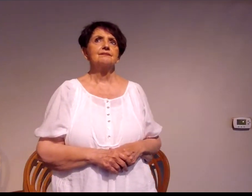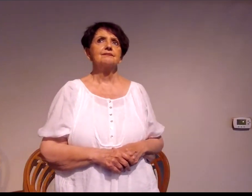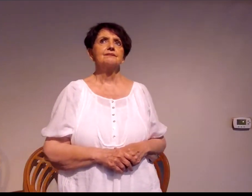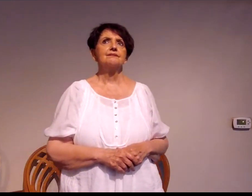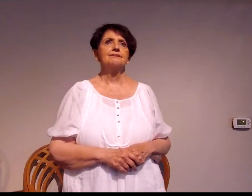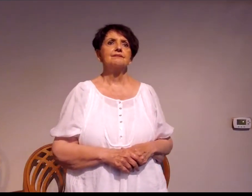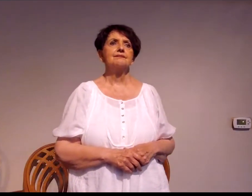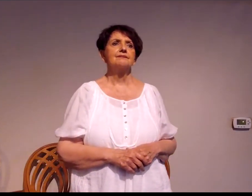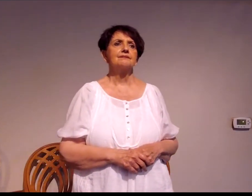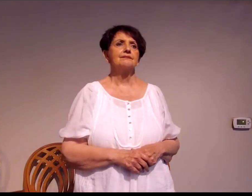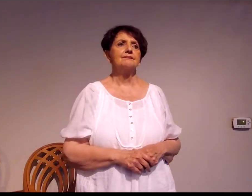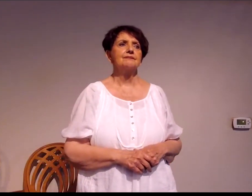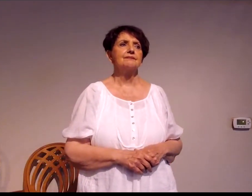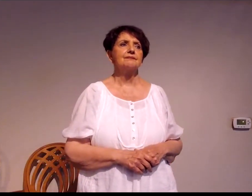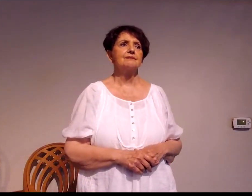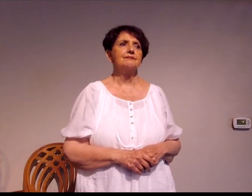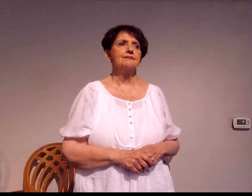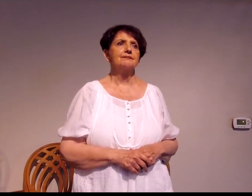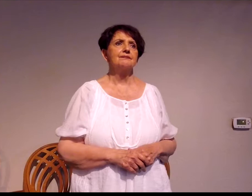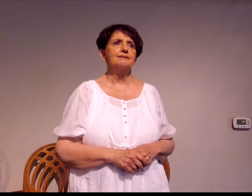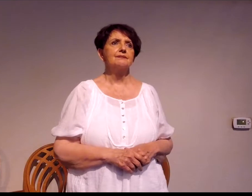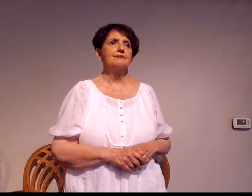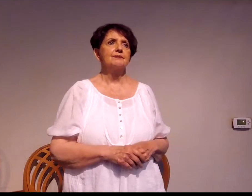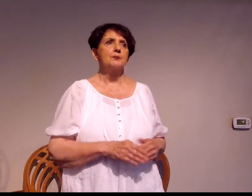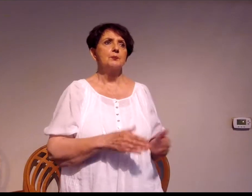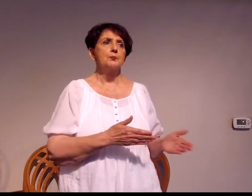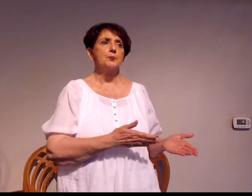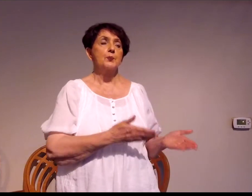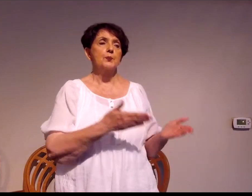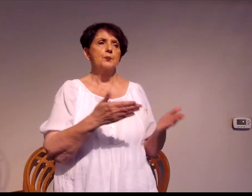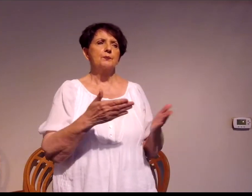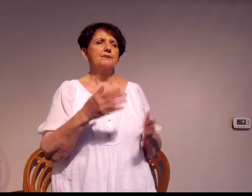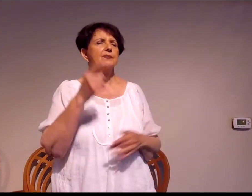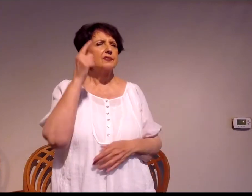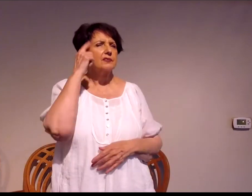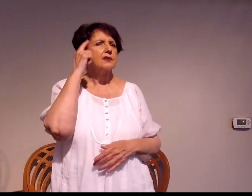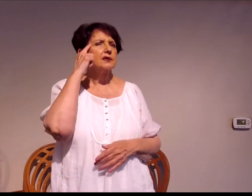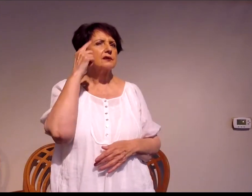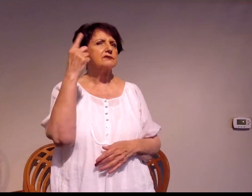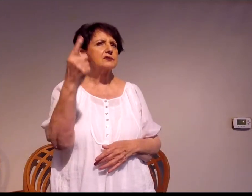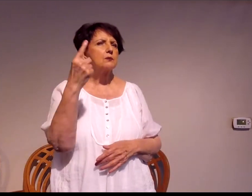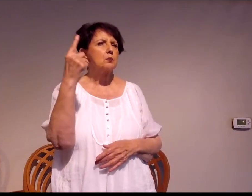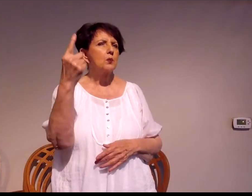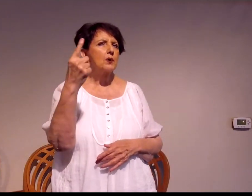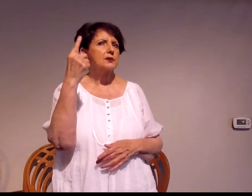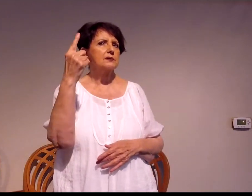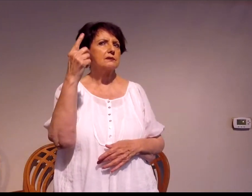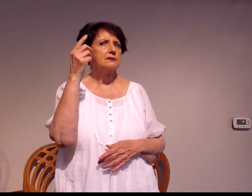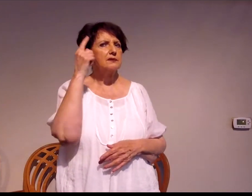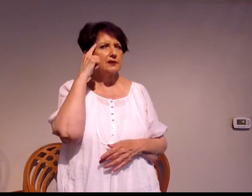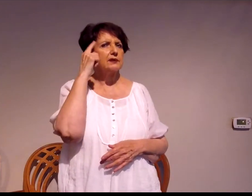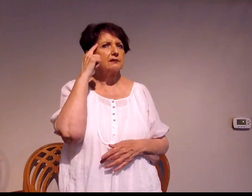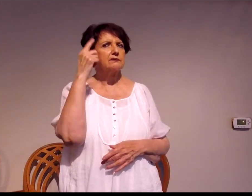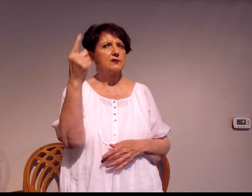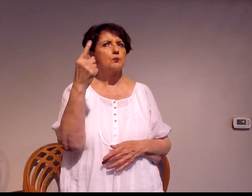I'd like for you to bring someone into your mind and your heart. I want you to think of someone.